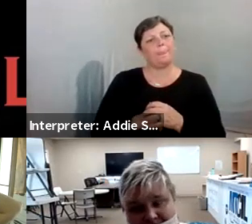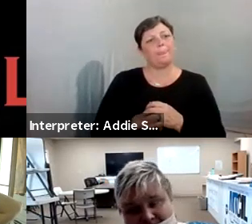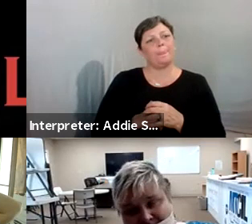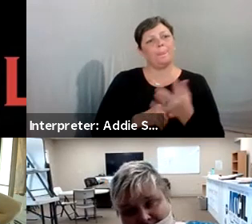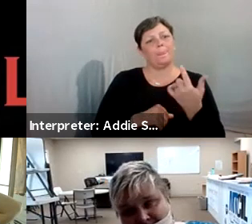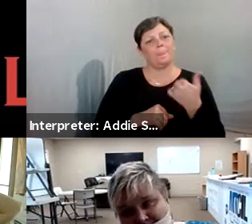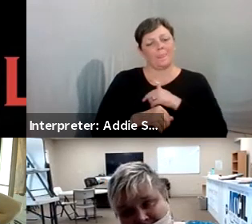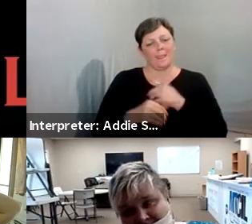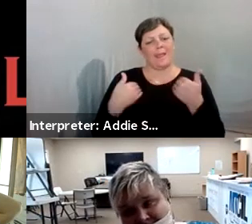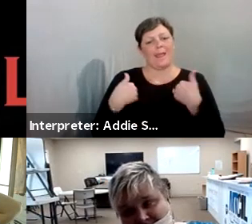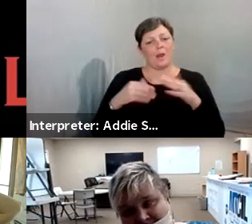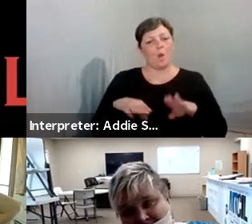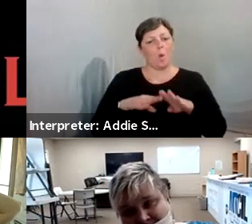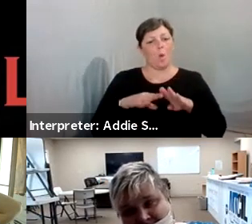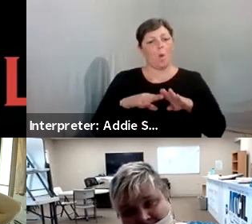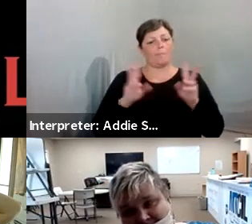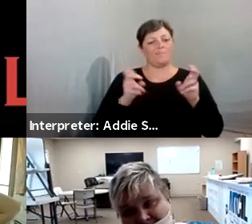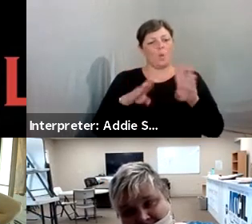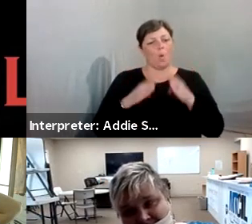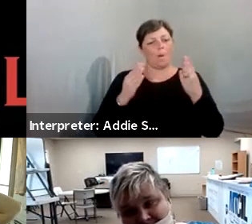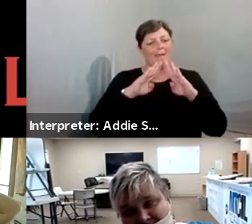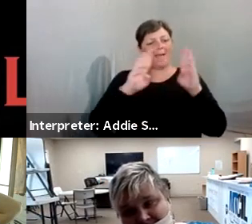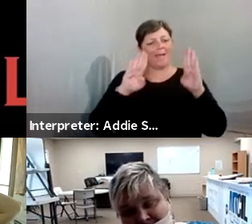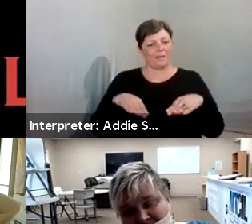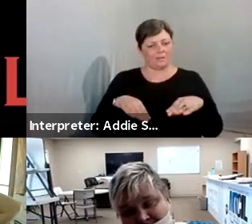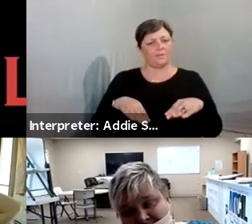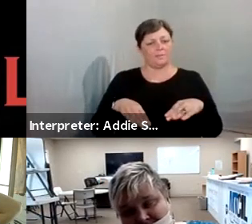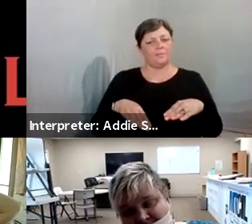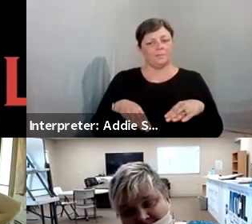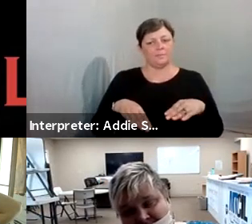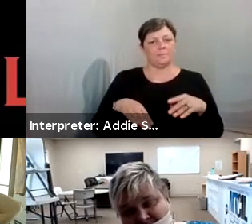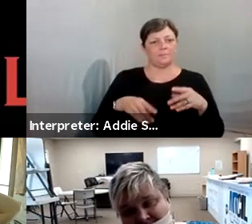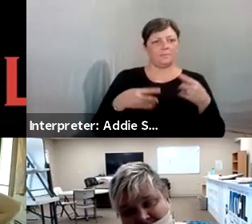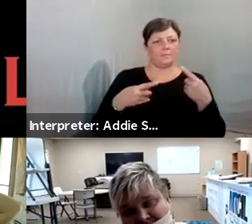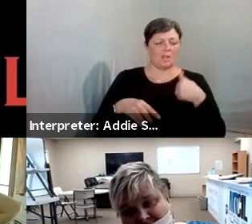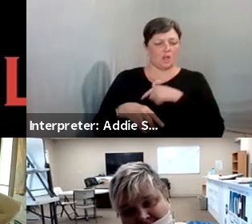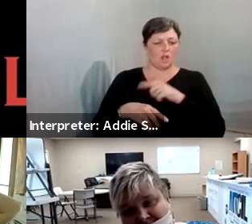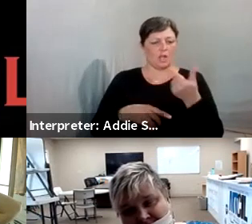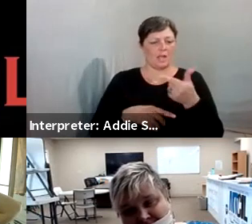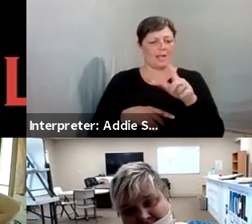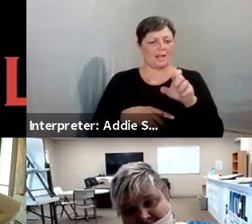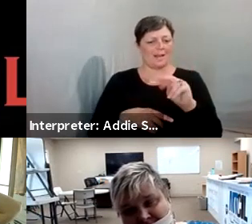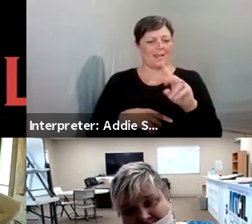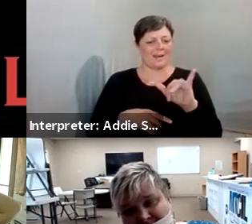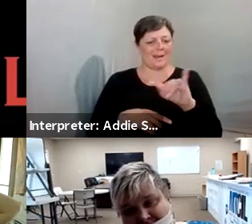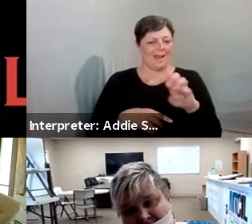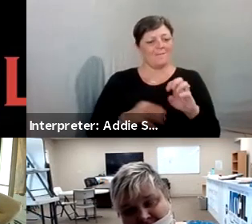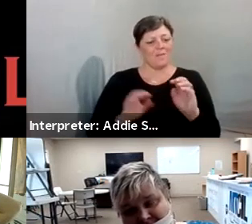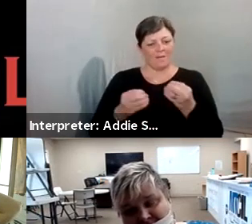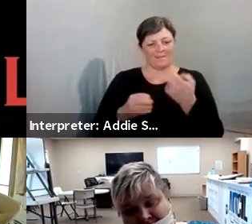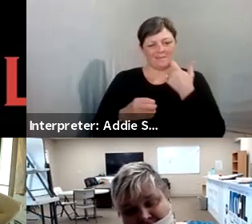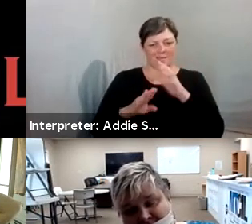We had an open house again, our Glendive office sort of opened in the middle of all of this,